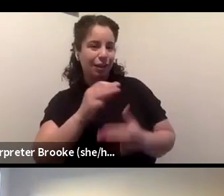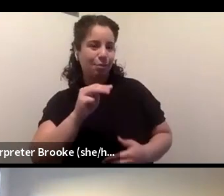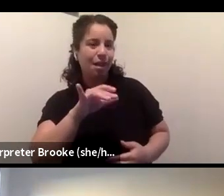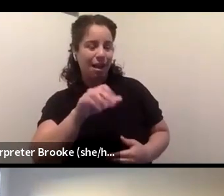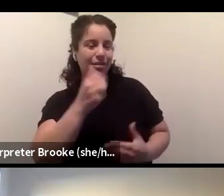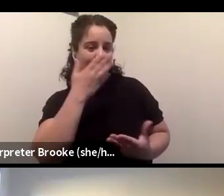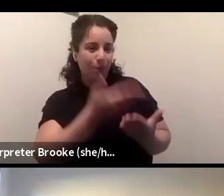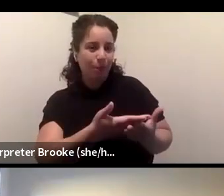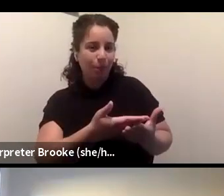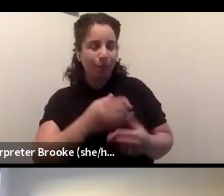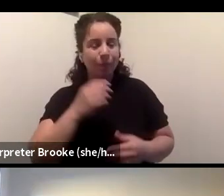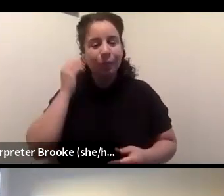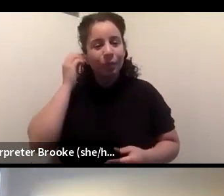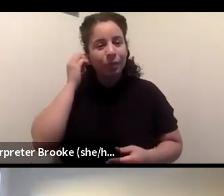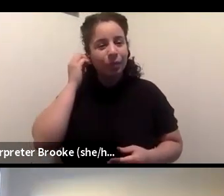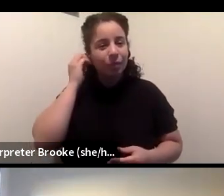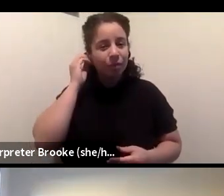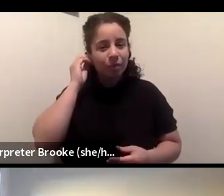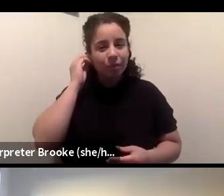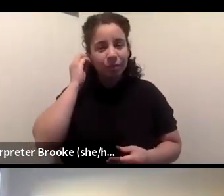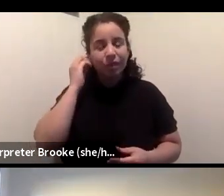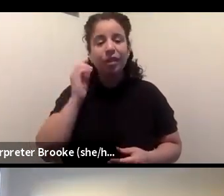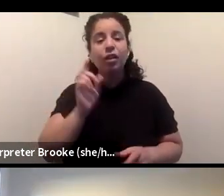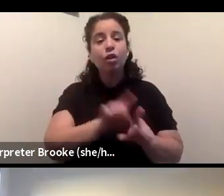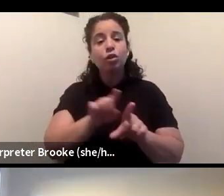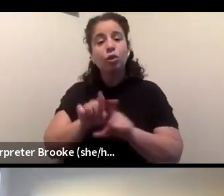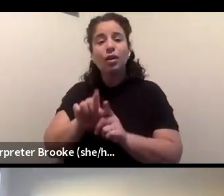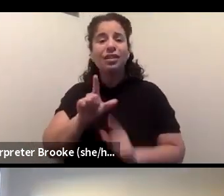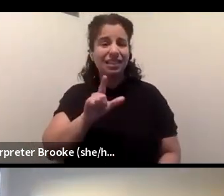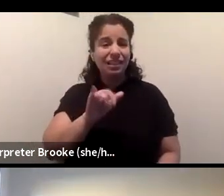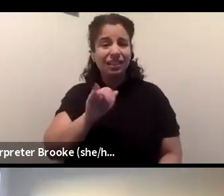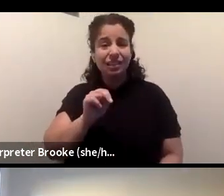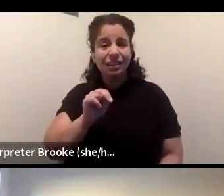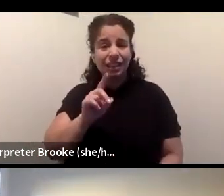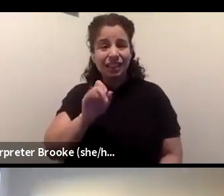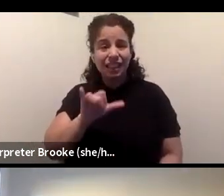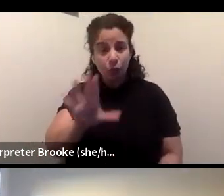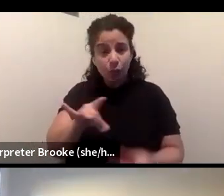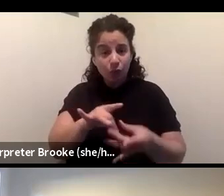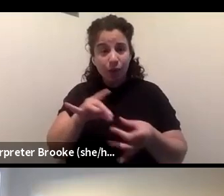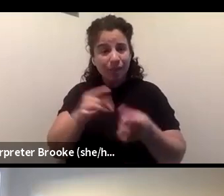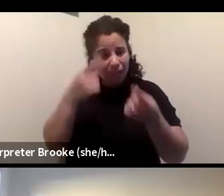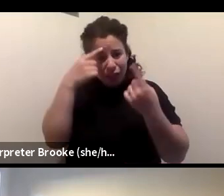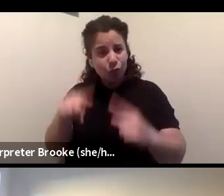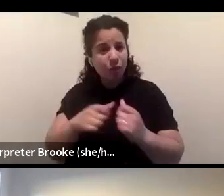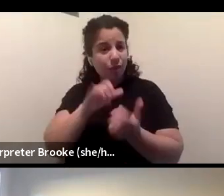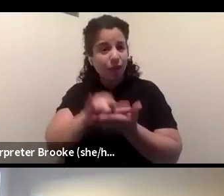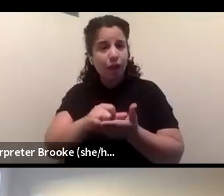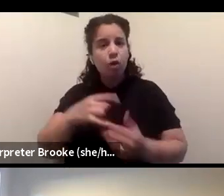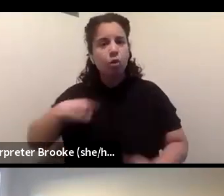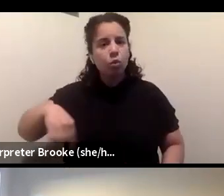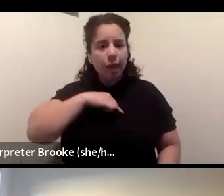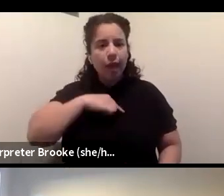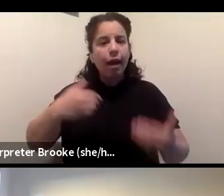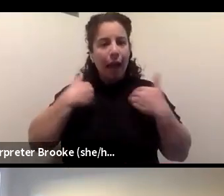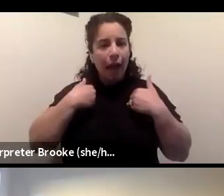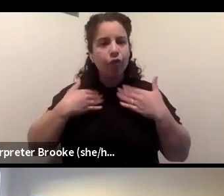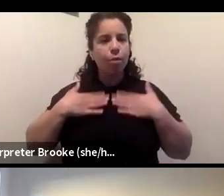And that, to what you were saying, Lindsay, this idea that we have bodies, those bodies exist in a